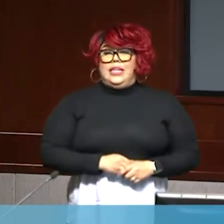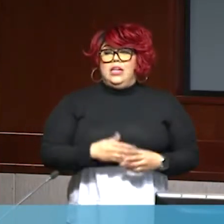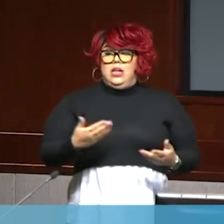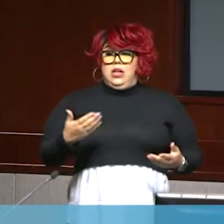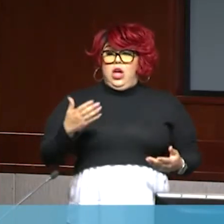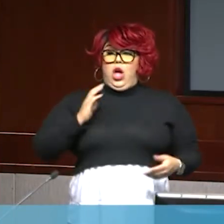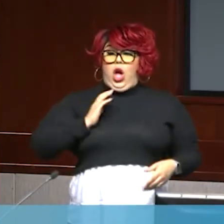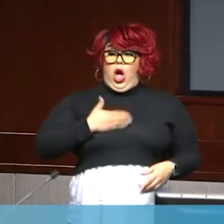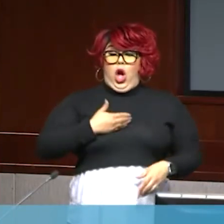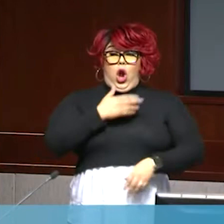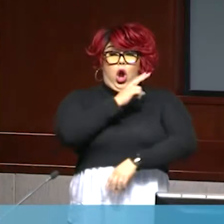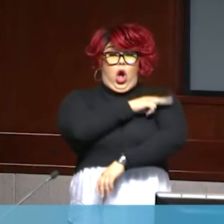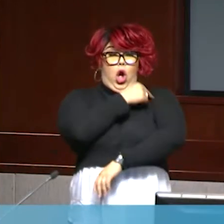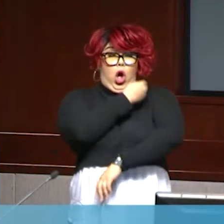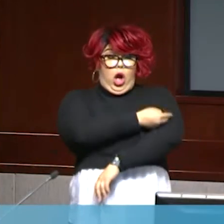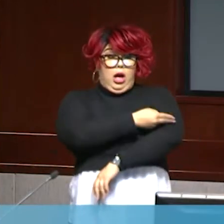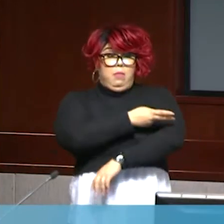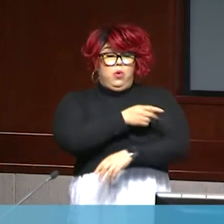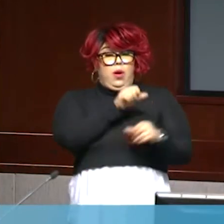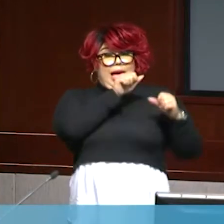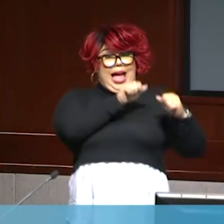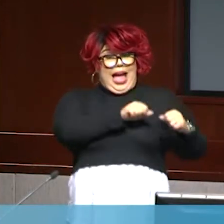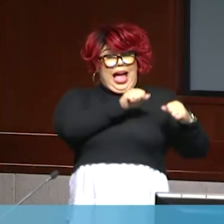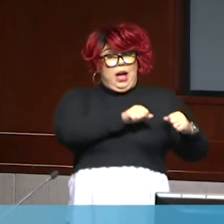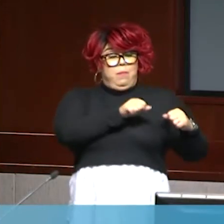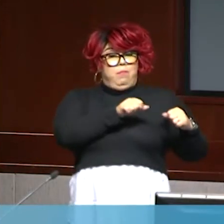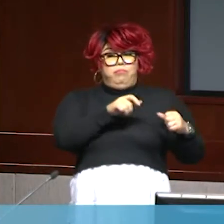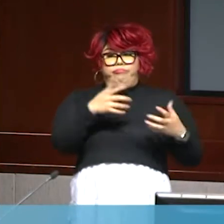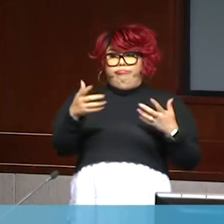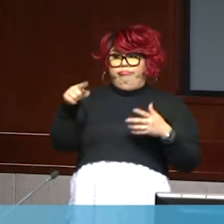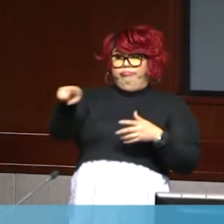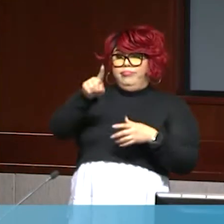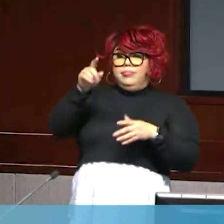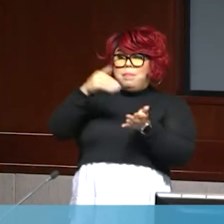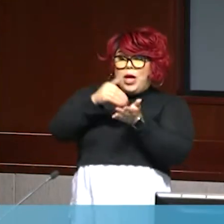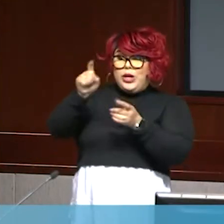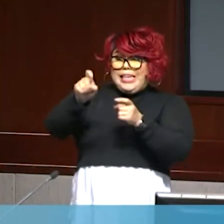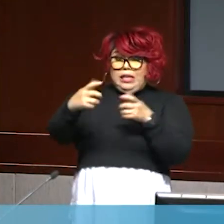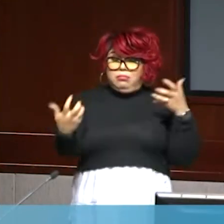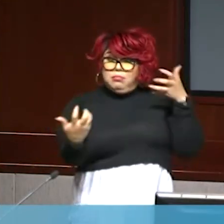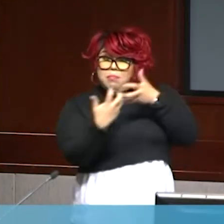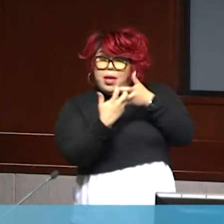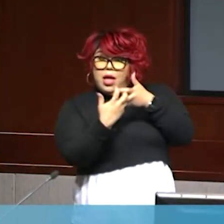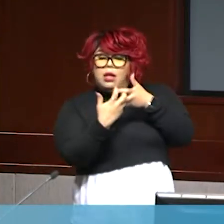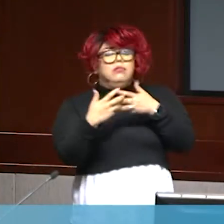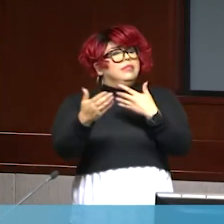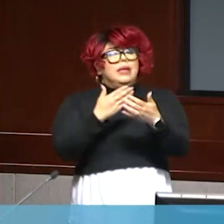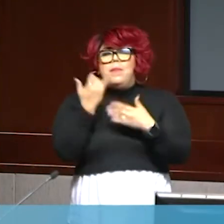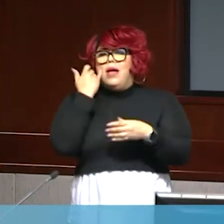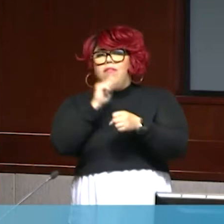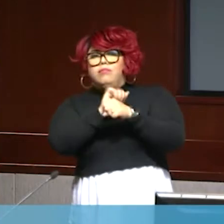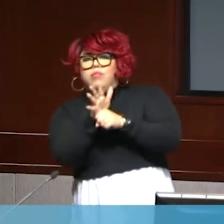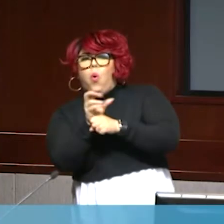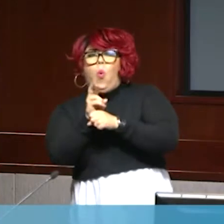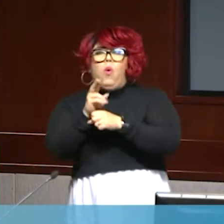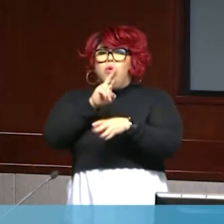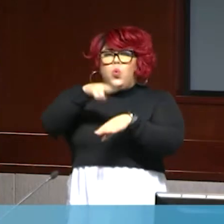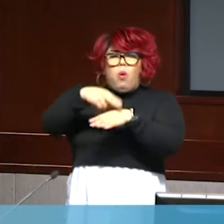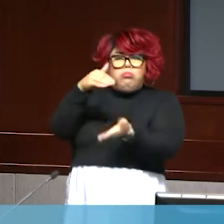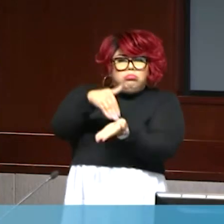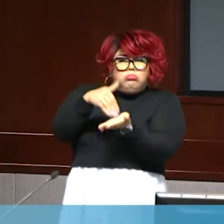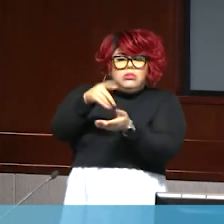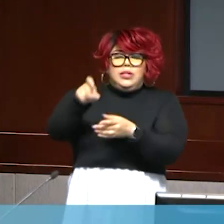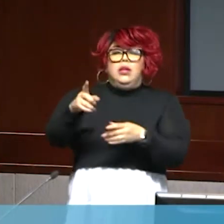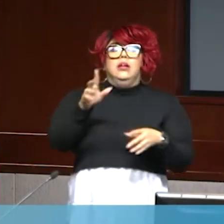for our hospitals to manage the medical needs of this community, COVID-related or unrelated,